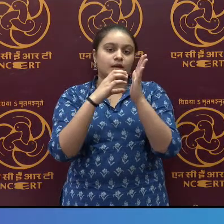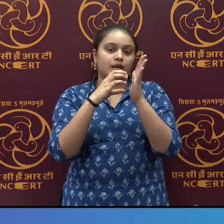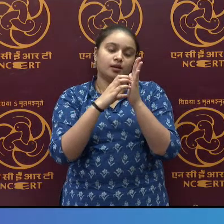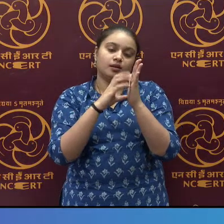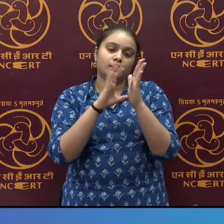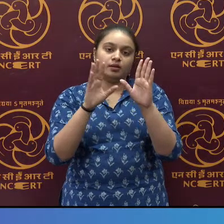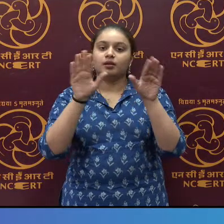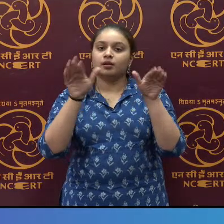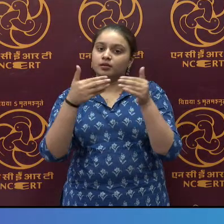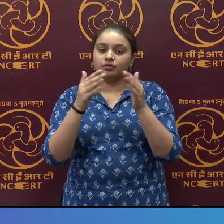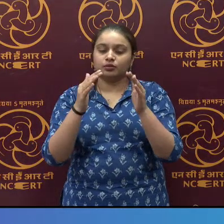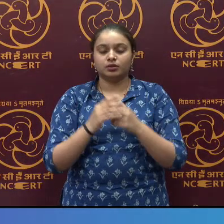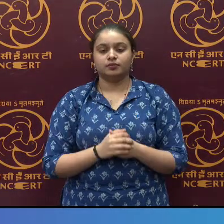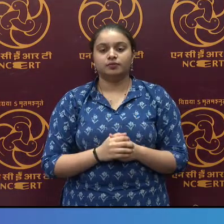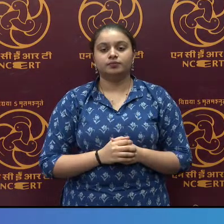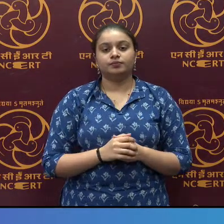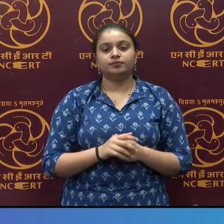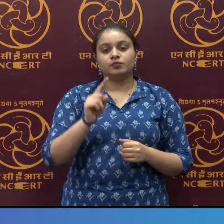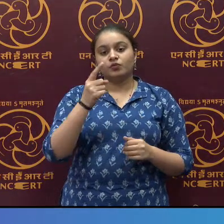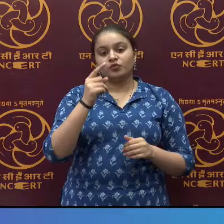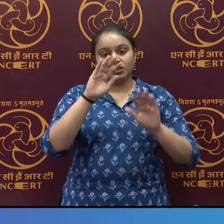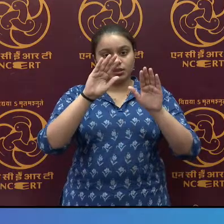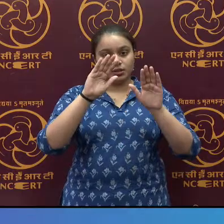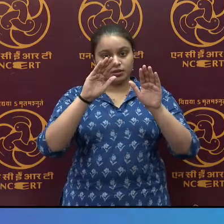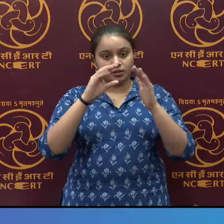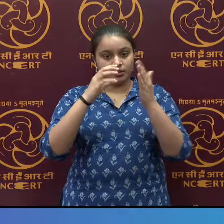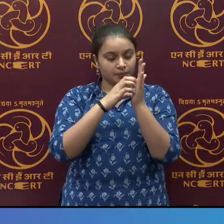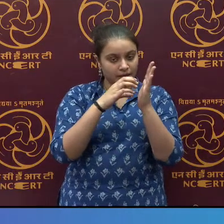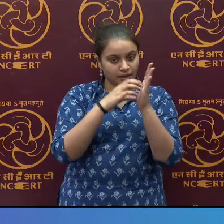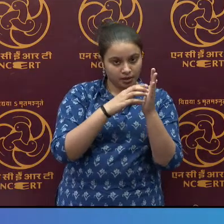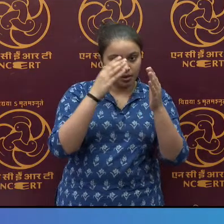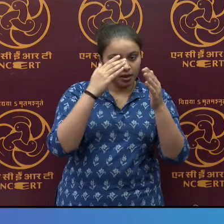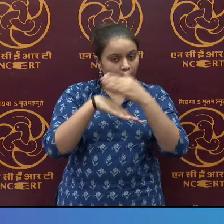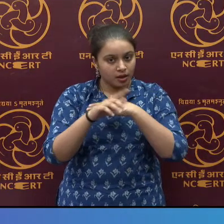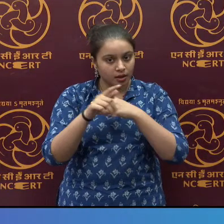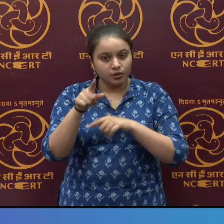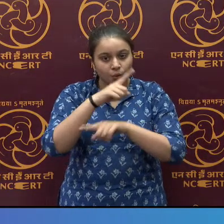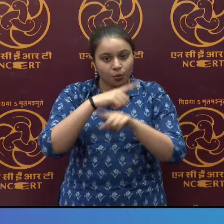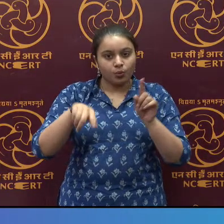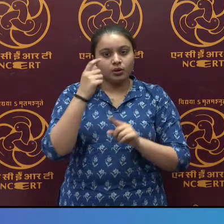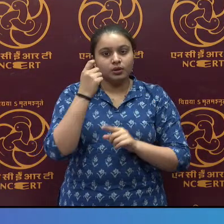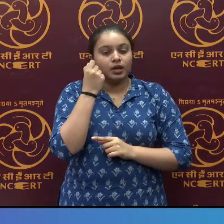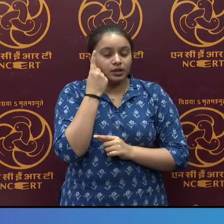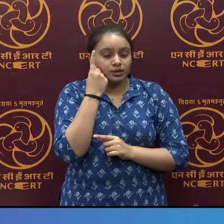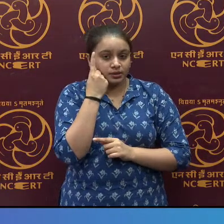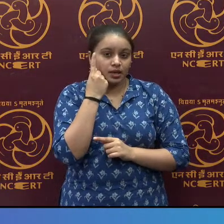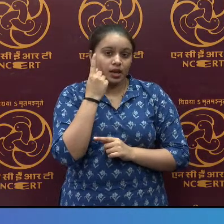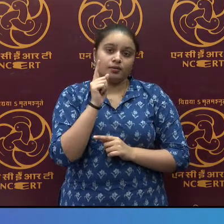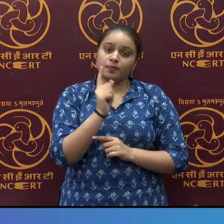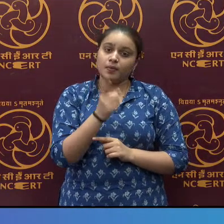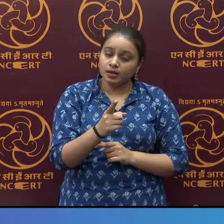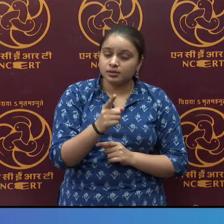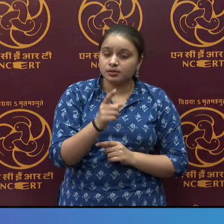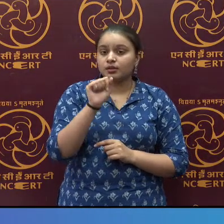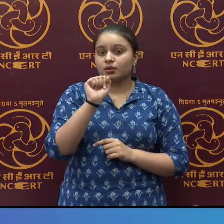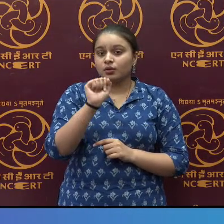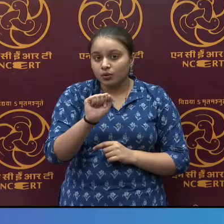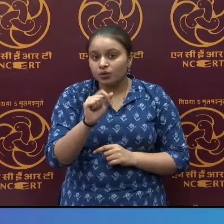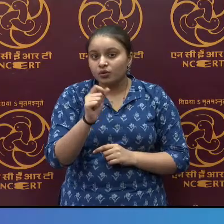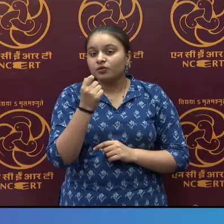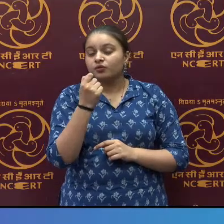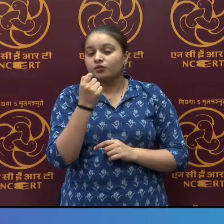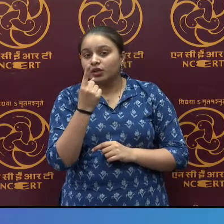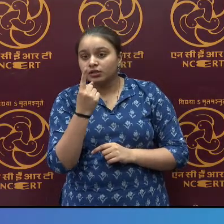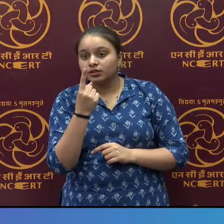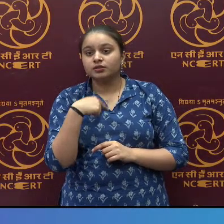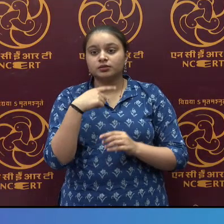right. So, in terms of first paragraph, please understand, first paragraph is the first thing the reader